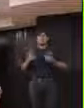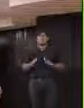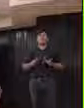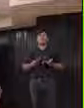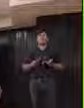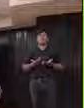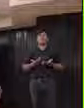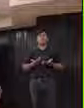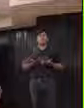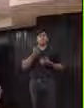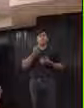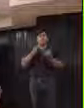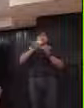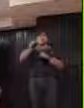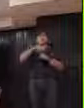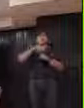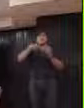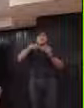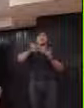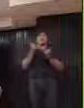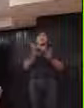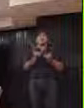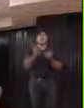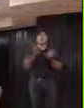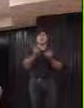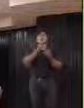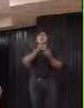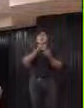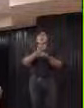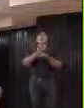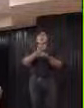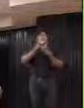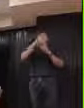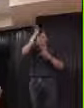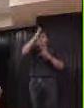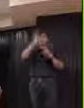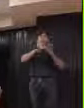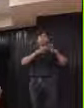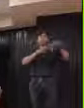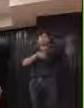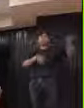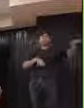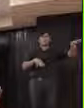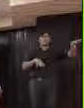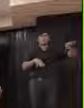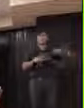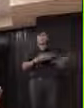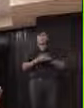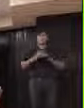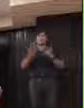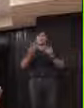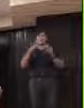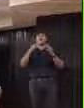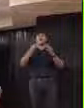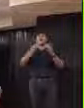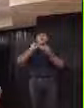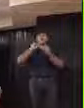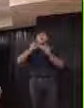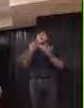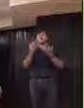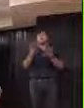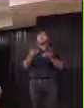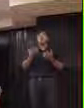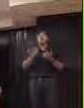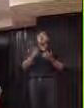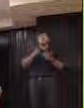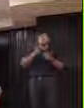of the state is still under the administration of Pakistan. Second, that the will of the people has to be solved.